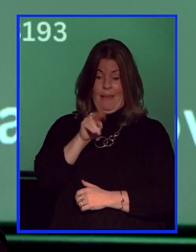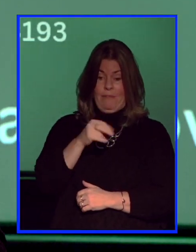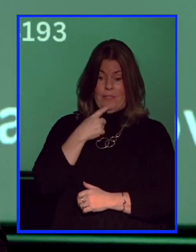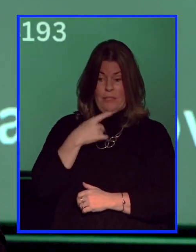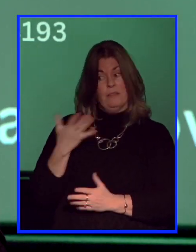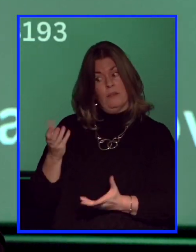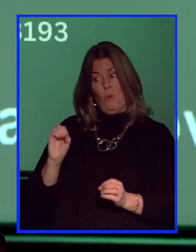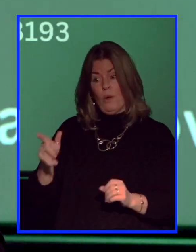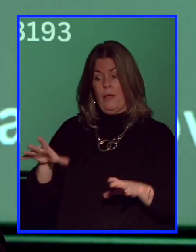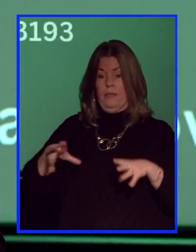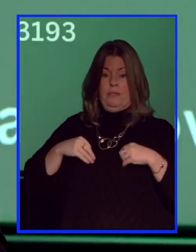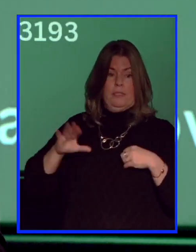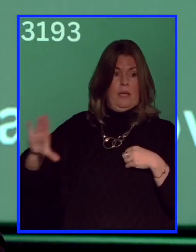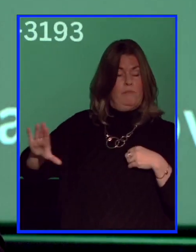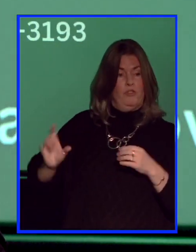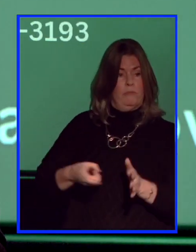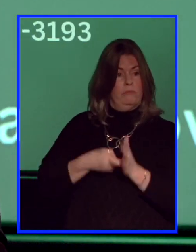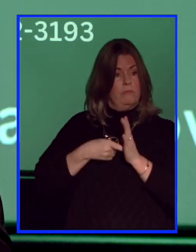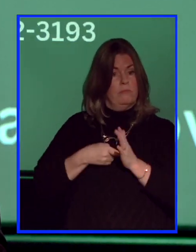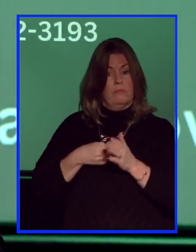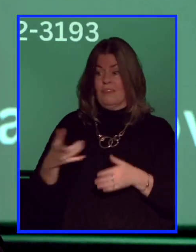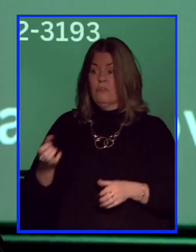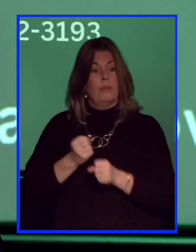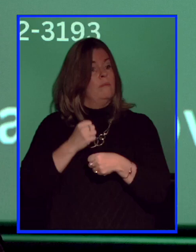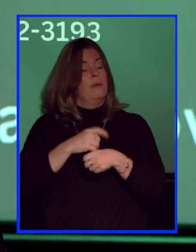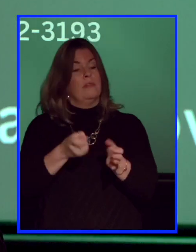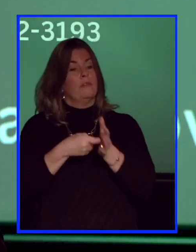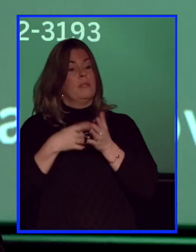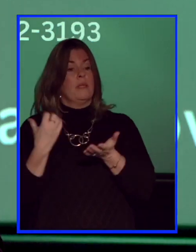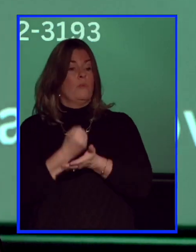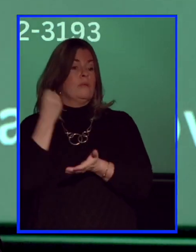demands. And they made demands and they won. And